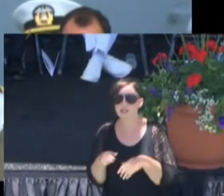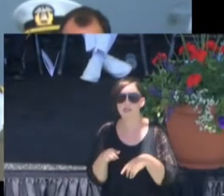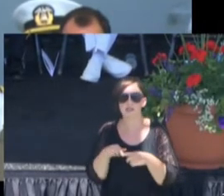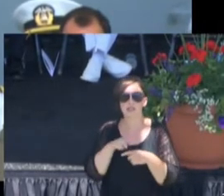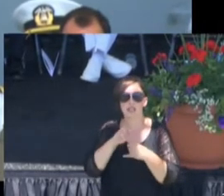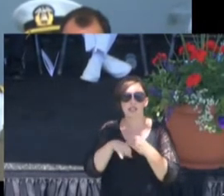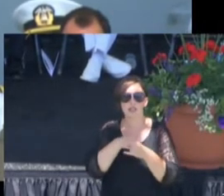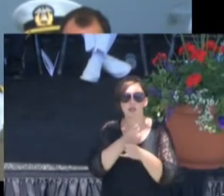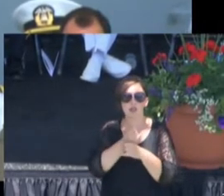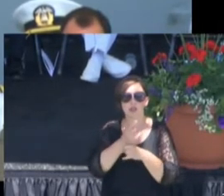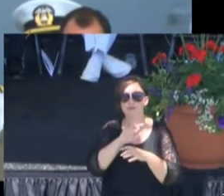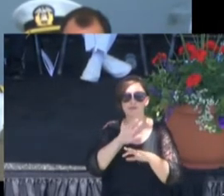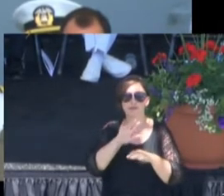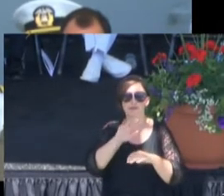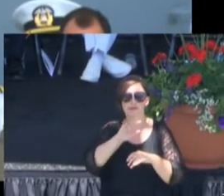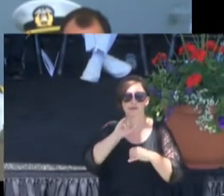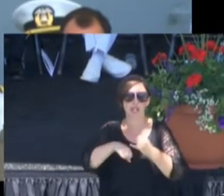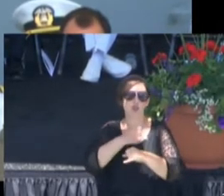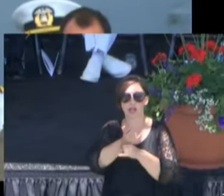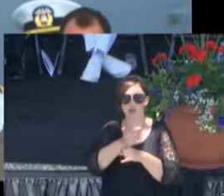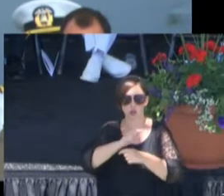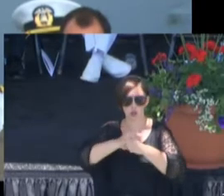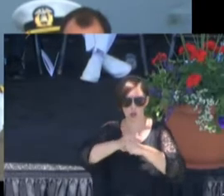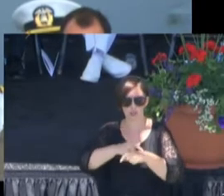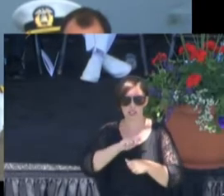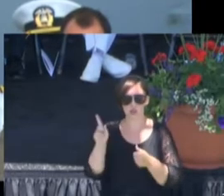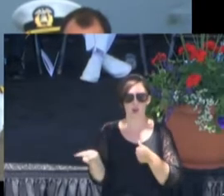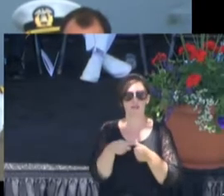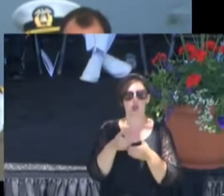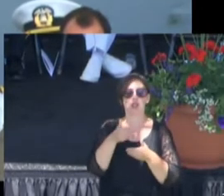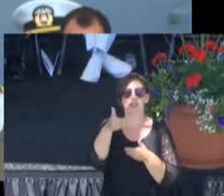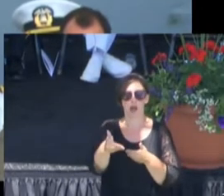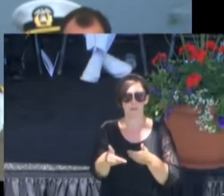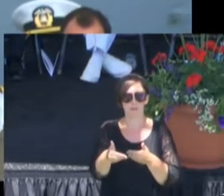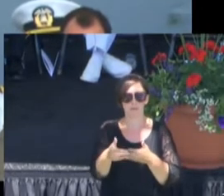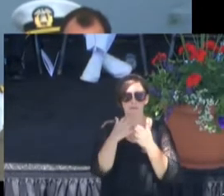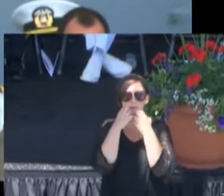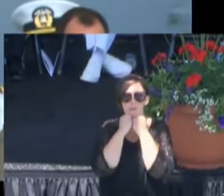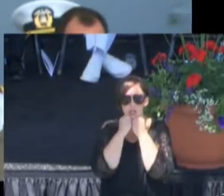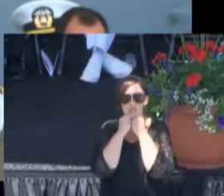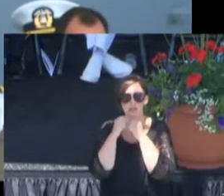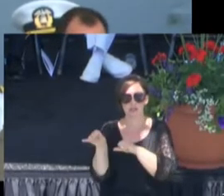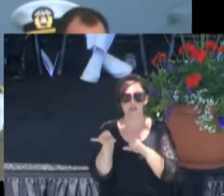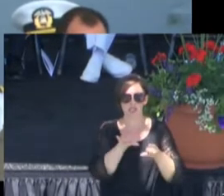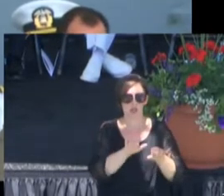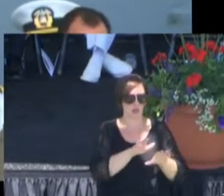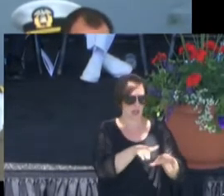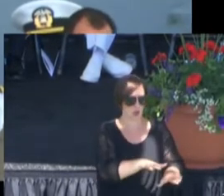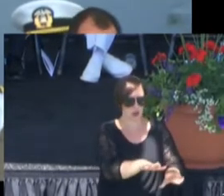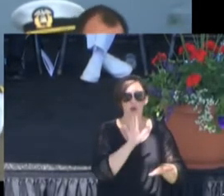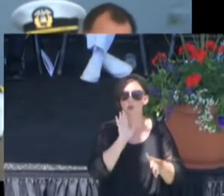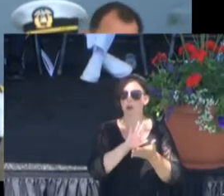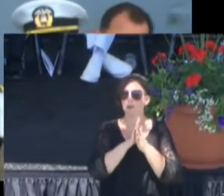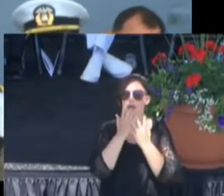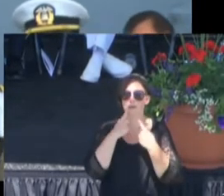Air National Guardsmen. This is your first step becoming an airman. Embrace it the way you have a mariner, and you will have success.